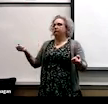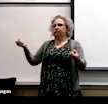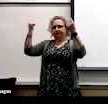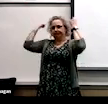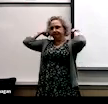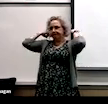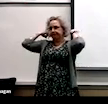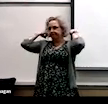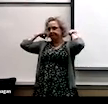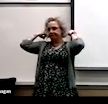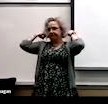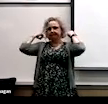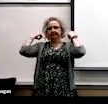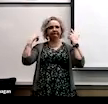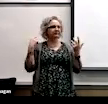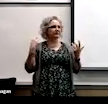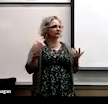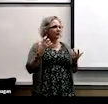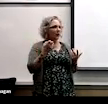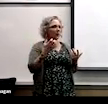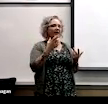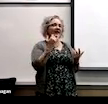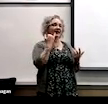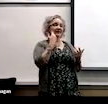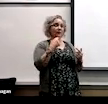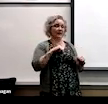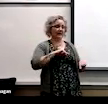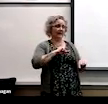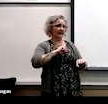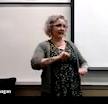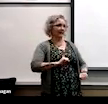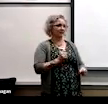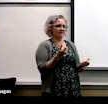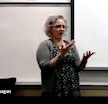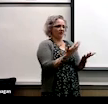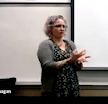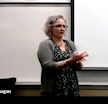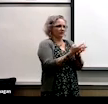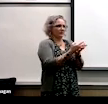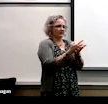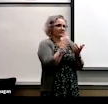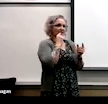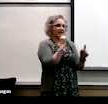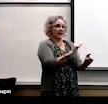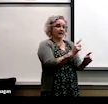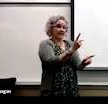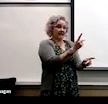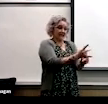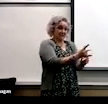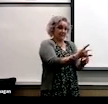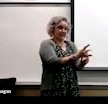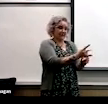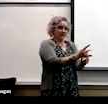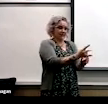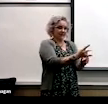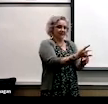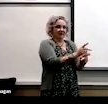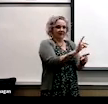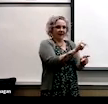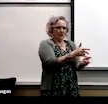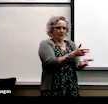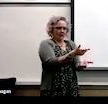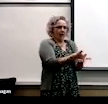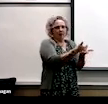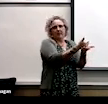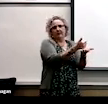home with, or some ideas that they can fall back on, I have no expectation that people are gonna come to me like fully prepared with their transition documents and